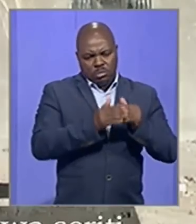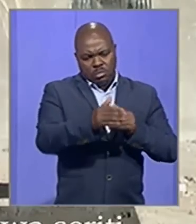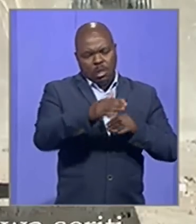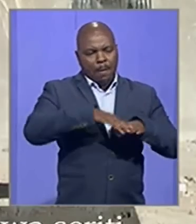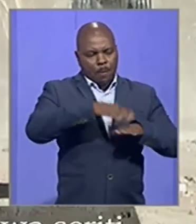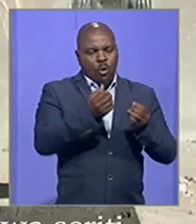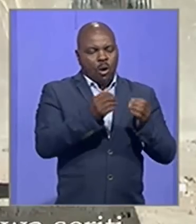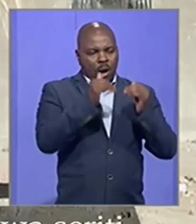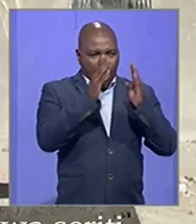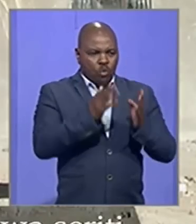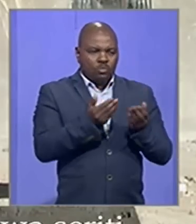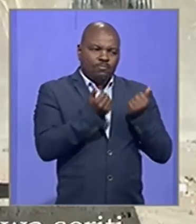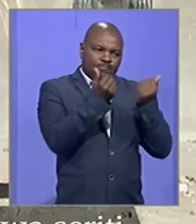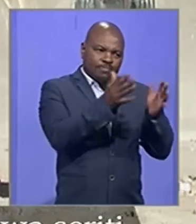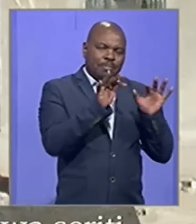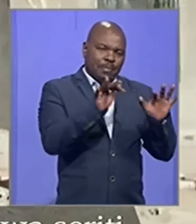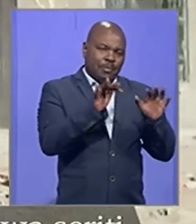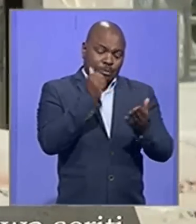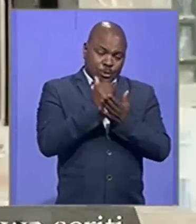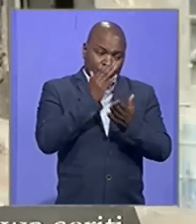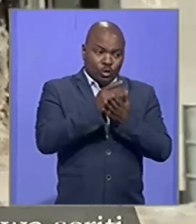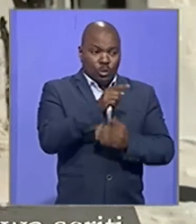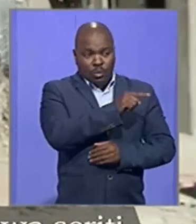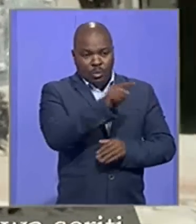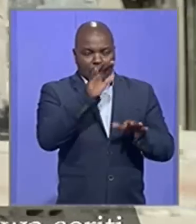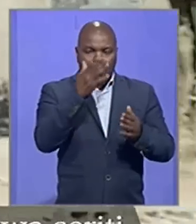ka matlo. It might